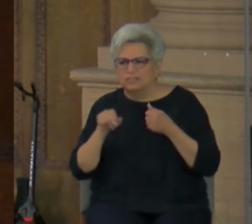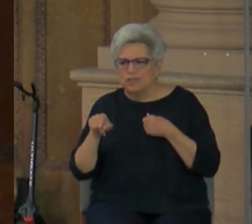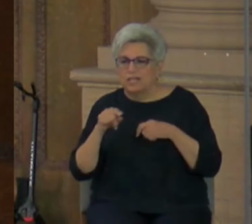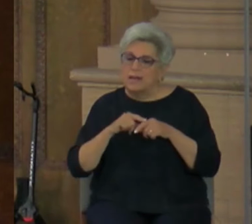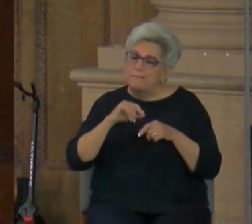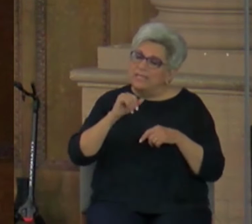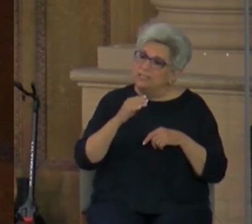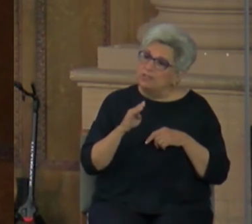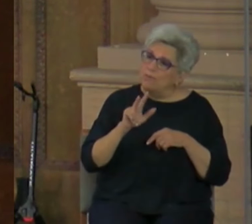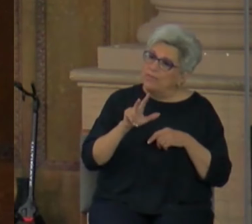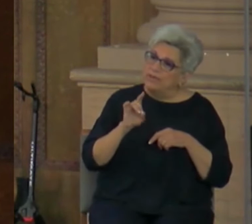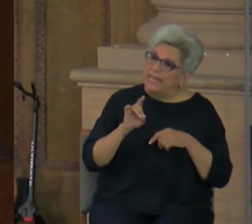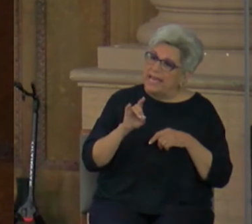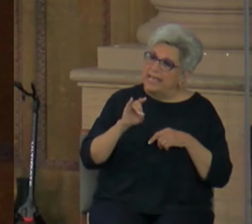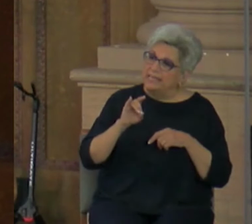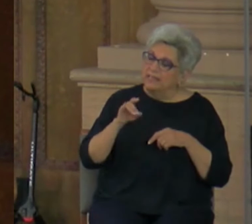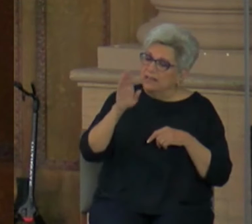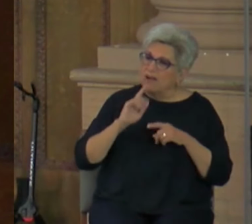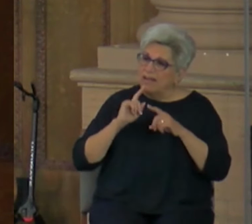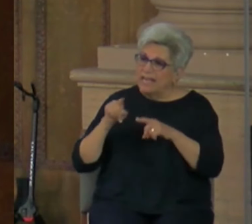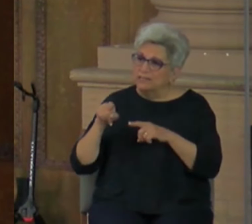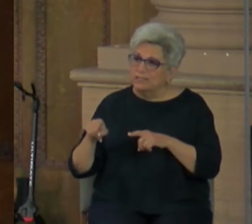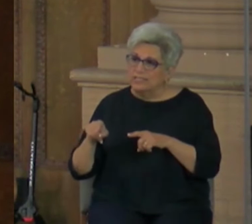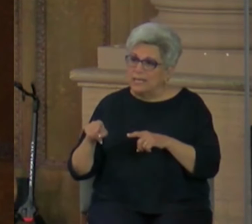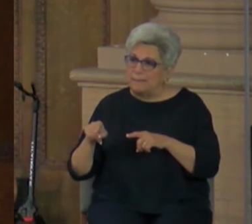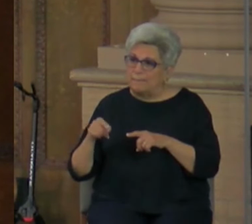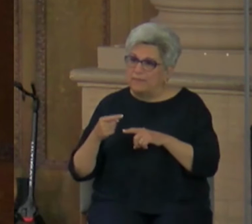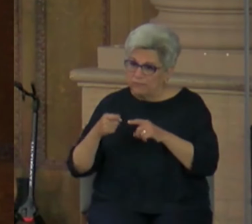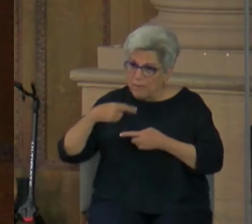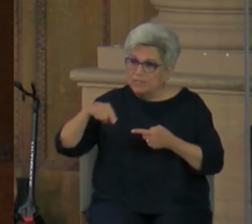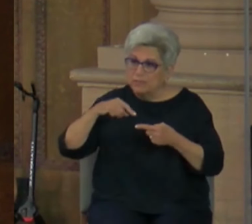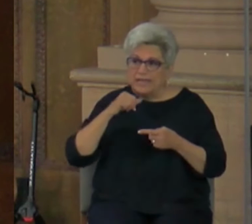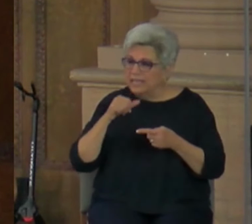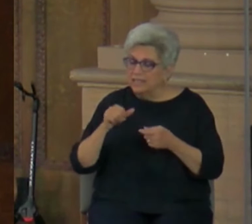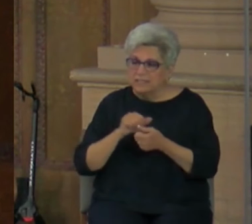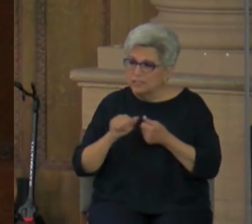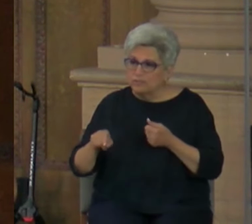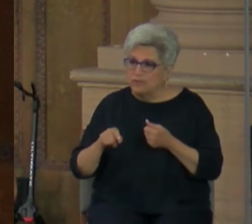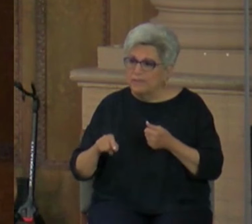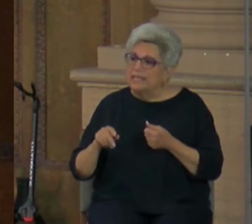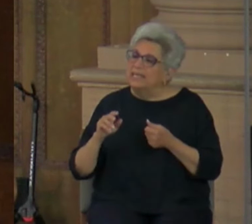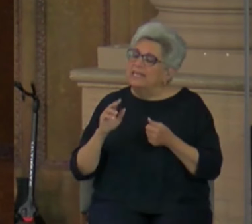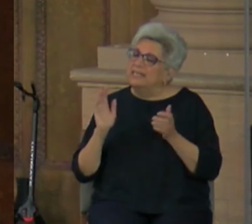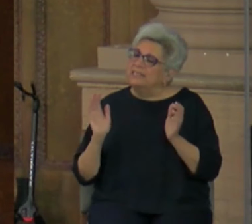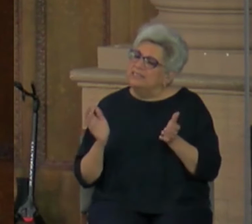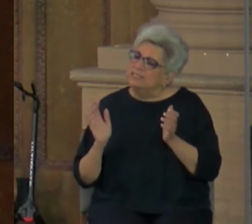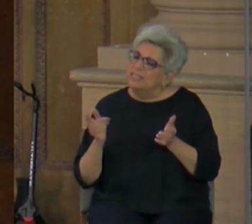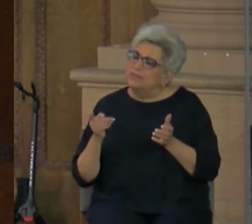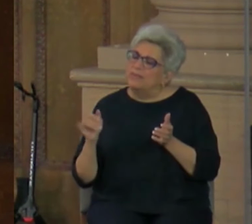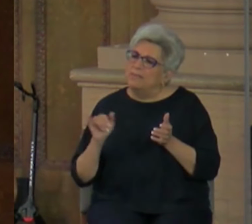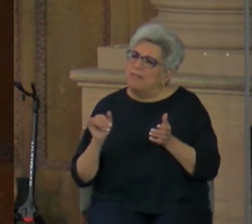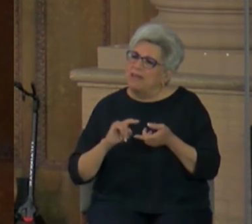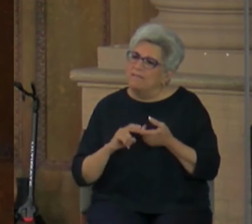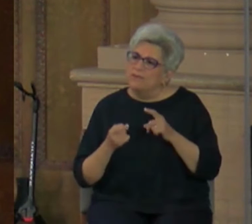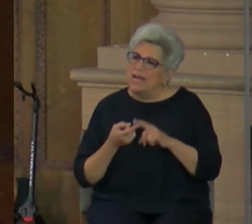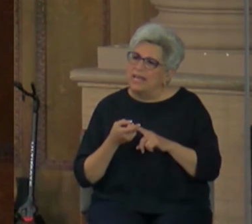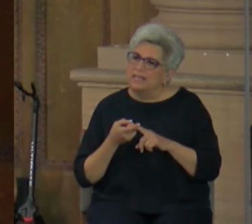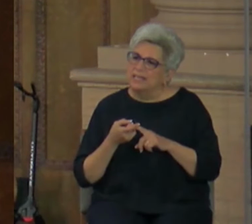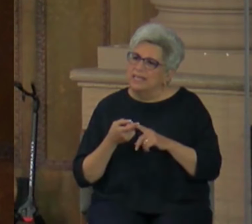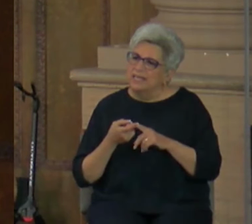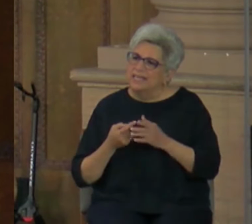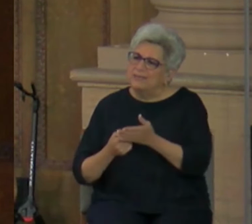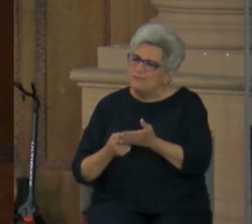38, God answers Job from a storm, and he doesn't crush him. He speaks to him like his friends are speaking to him. And he